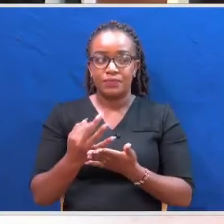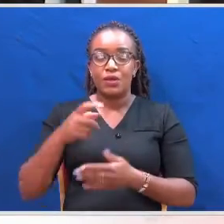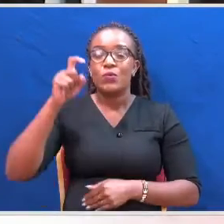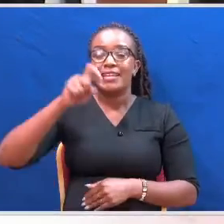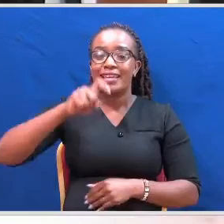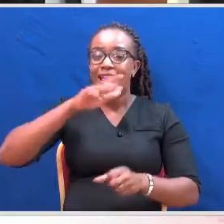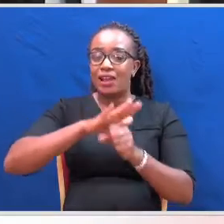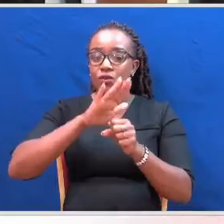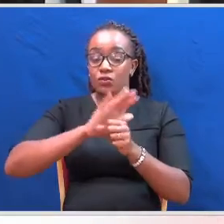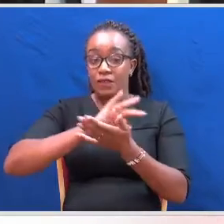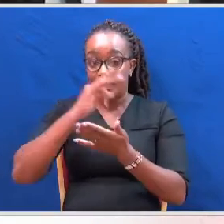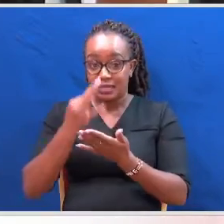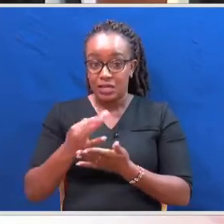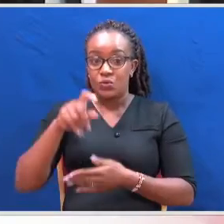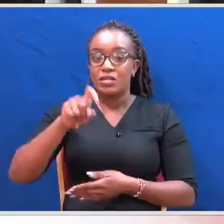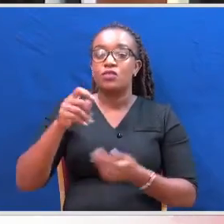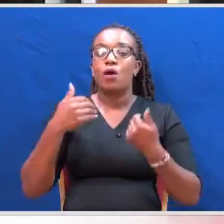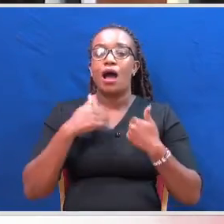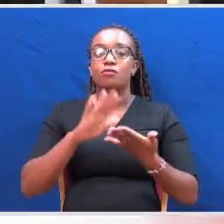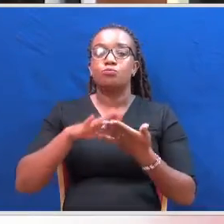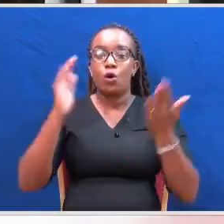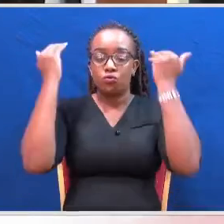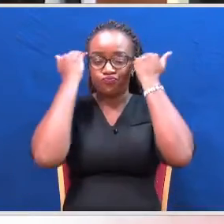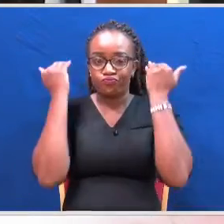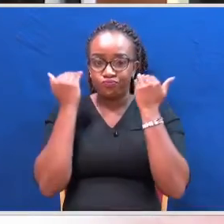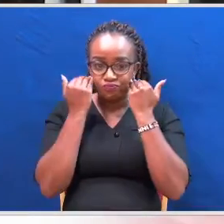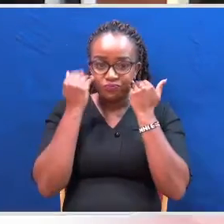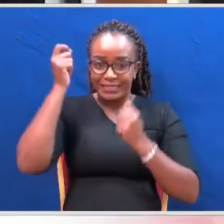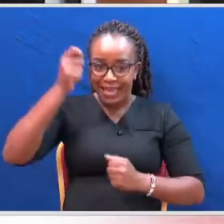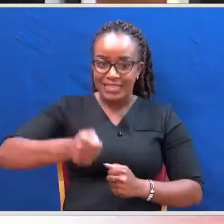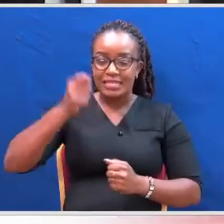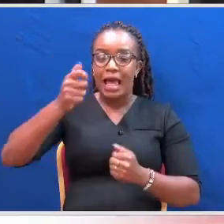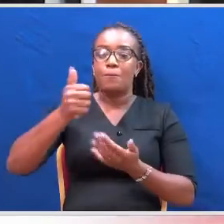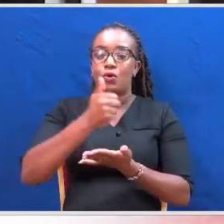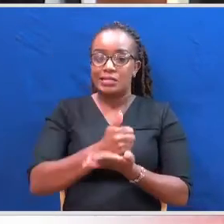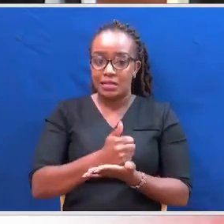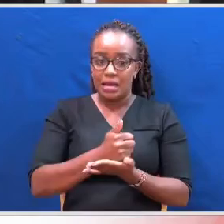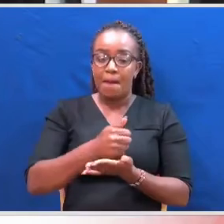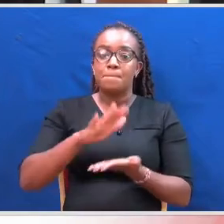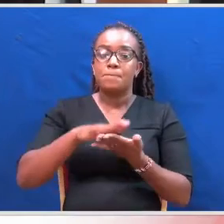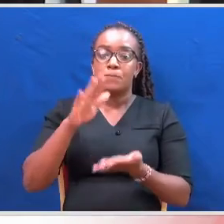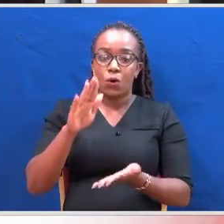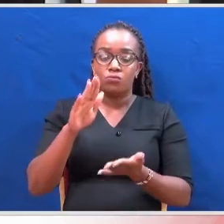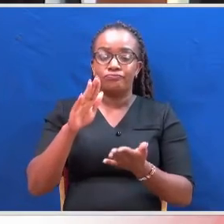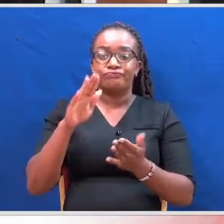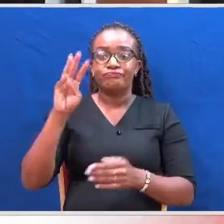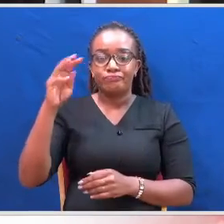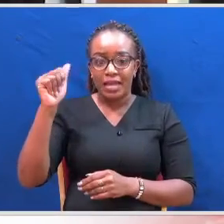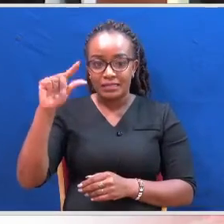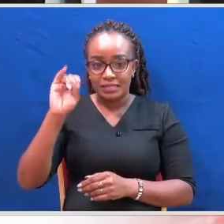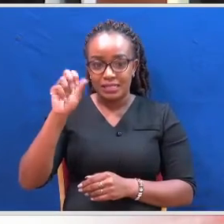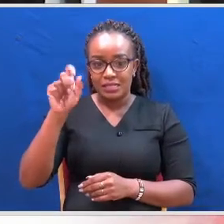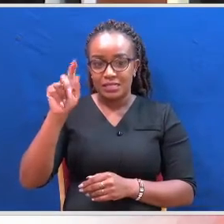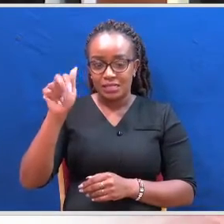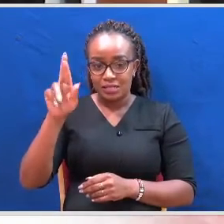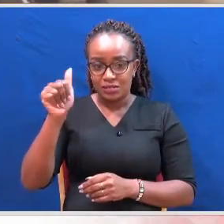need to have more judges appointed to the bench. We need more magistrates to the bench, because as we grow, so